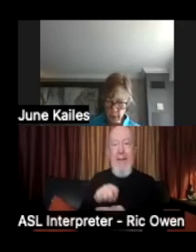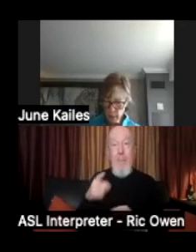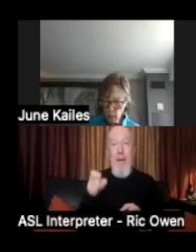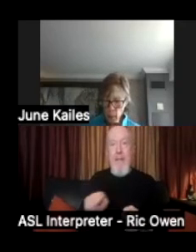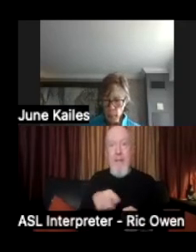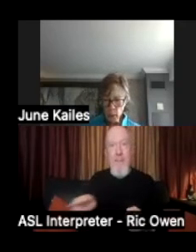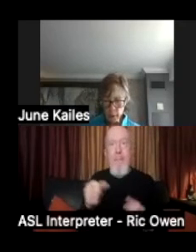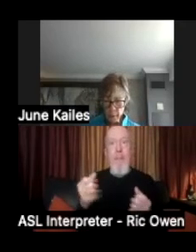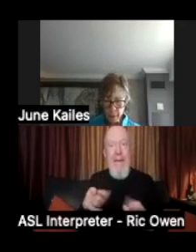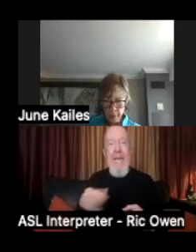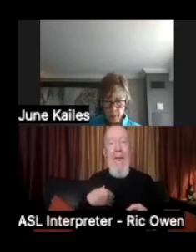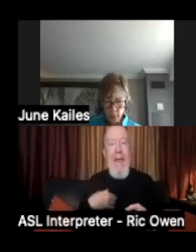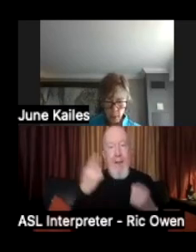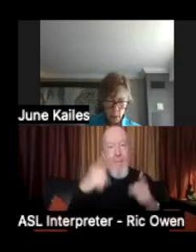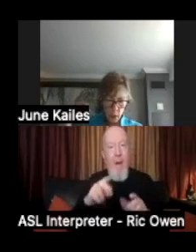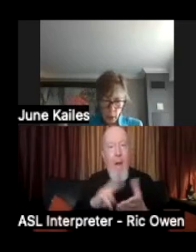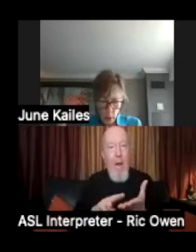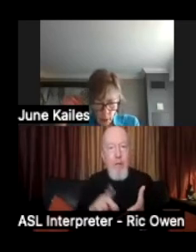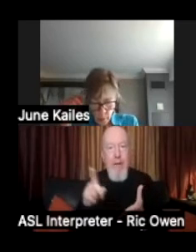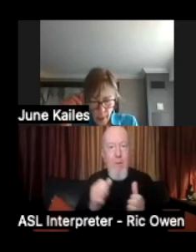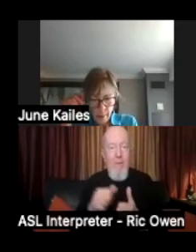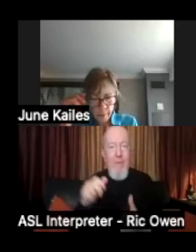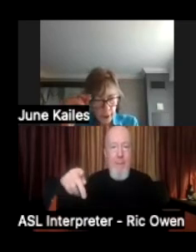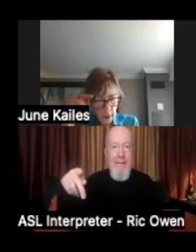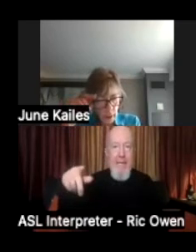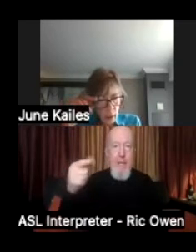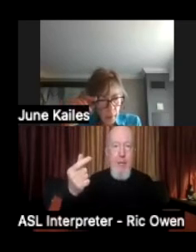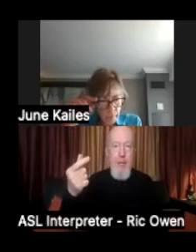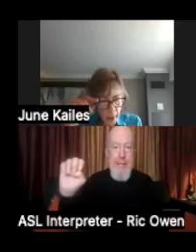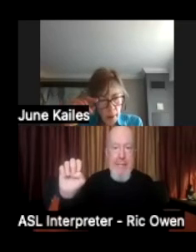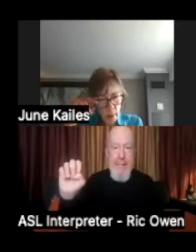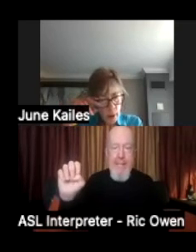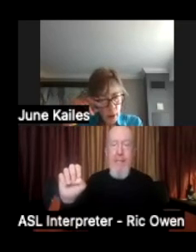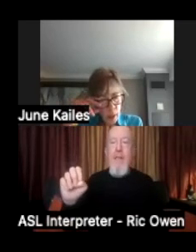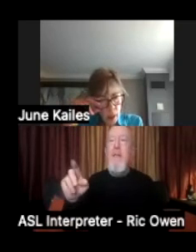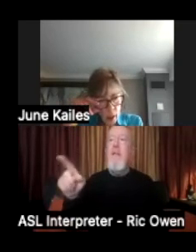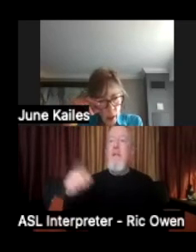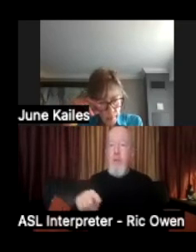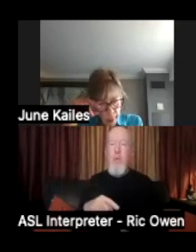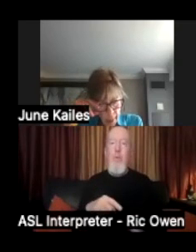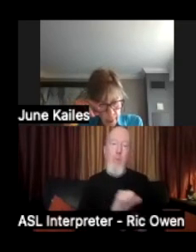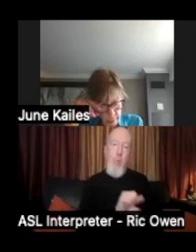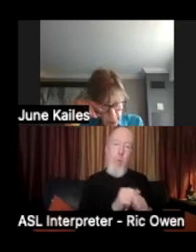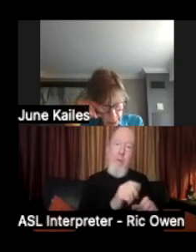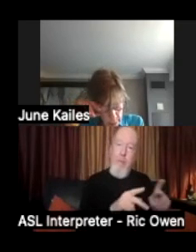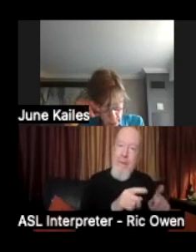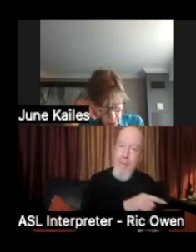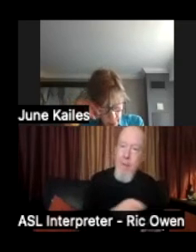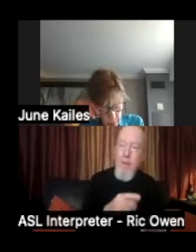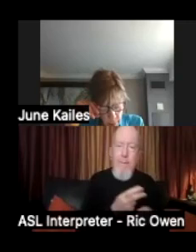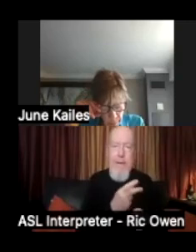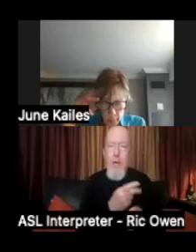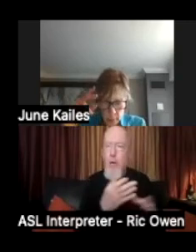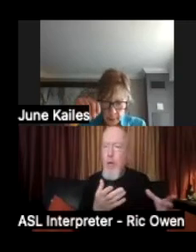PG&E to work with people around their power backup needs